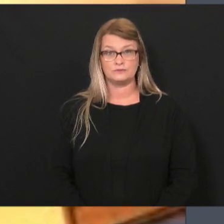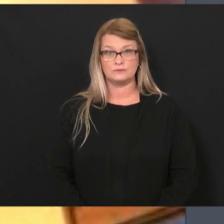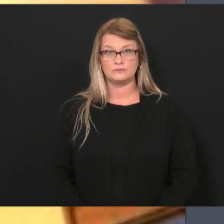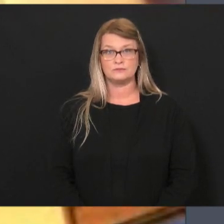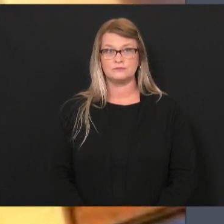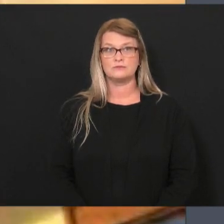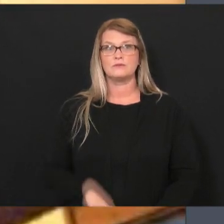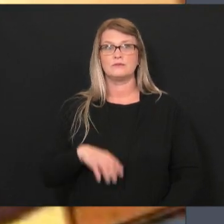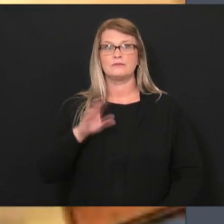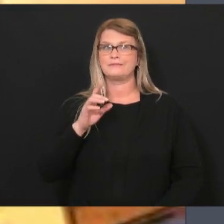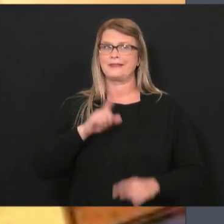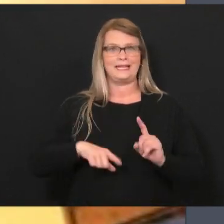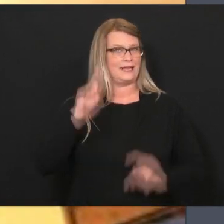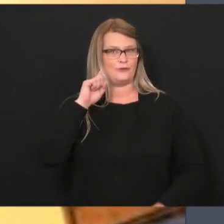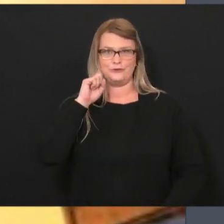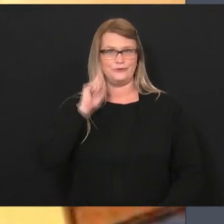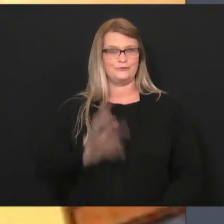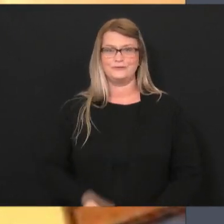Dave, please unmute your mic.